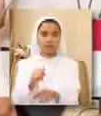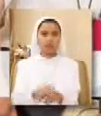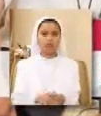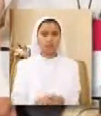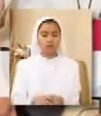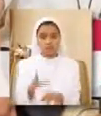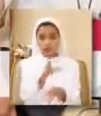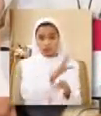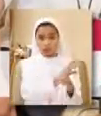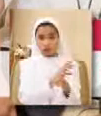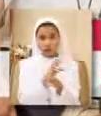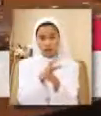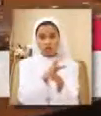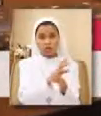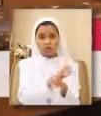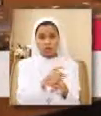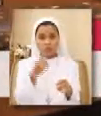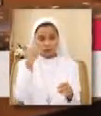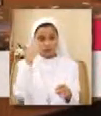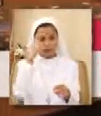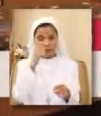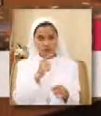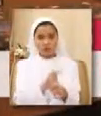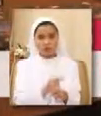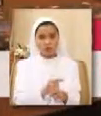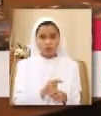of the patients.